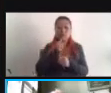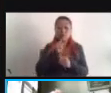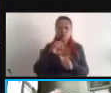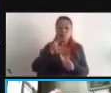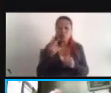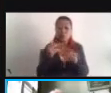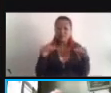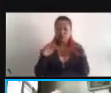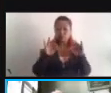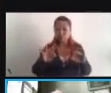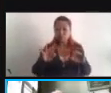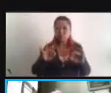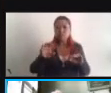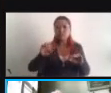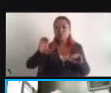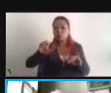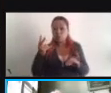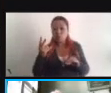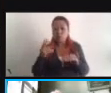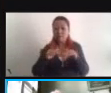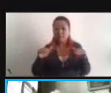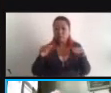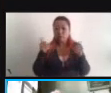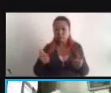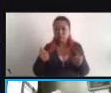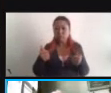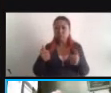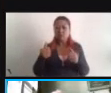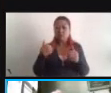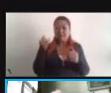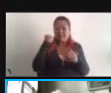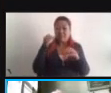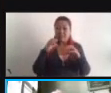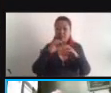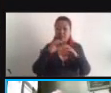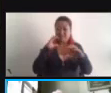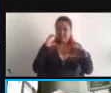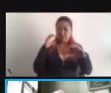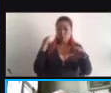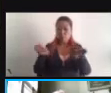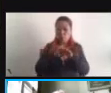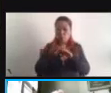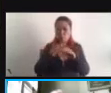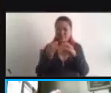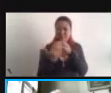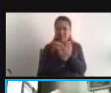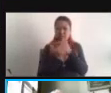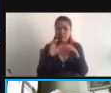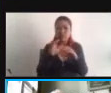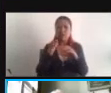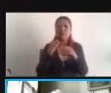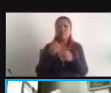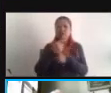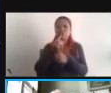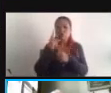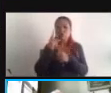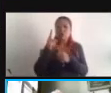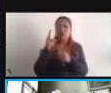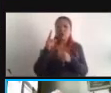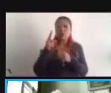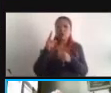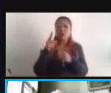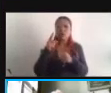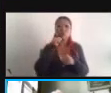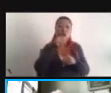carbon dioxide levels. Realize you're in a closed environment, basically on Earth, if you're in a building, it's a closed environment, but you're